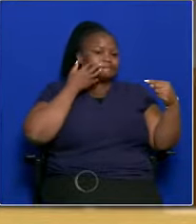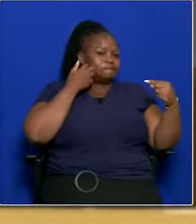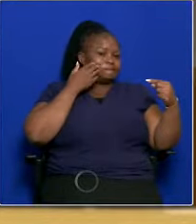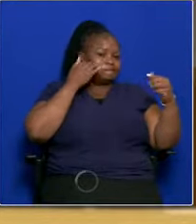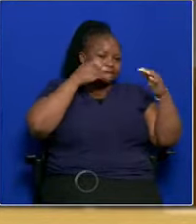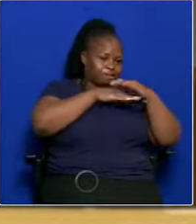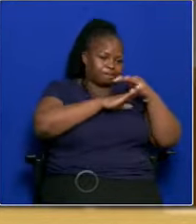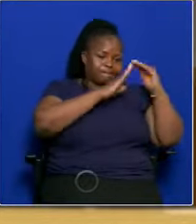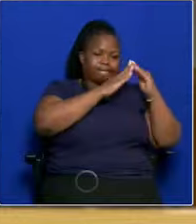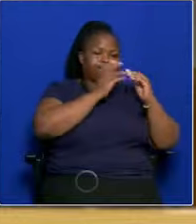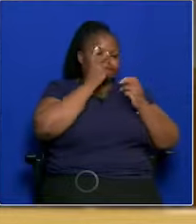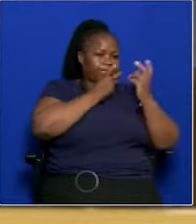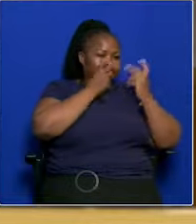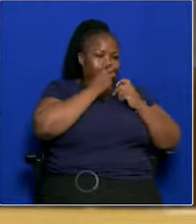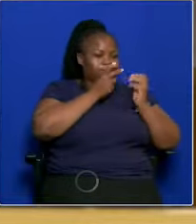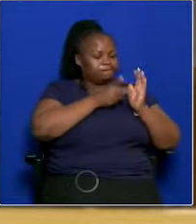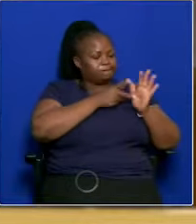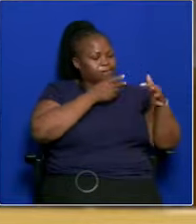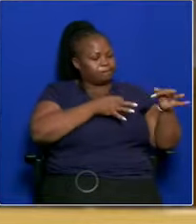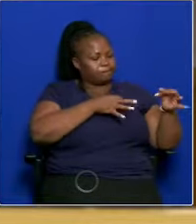at page 42